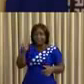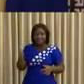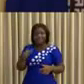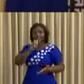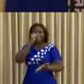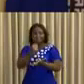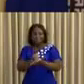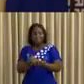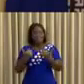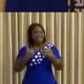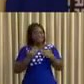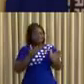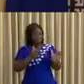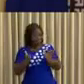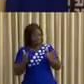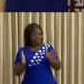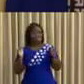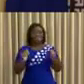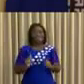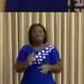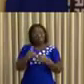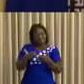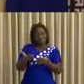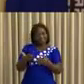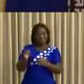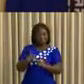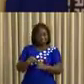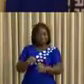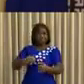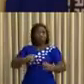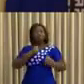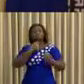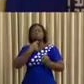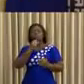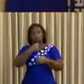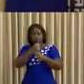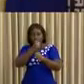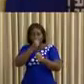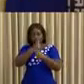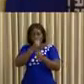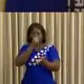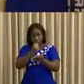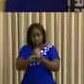have made adequate preparations for this and to guarantee the sanctity